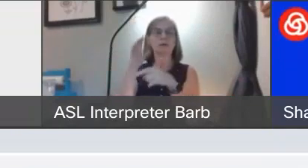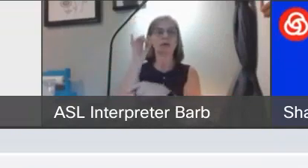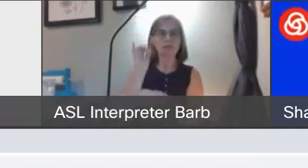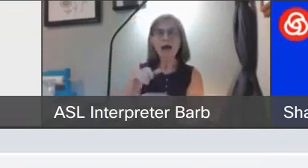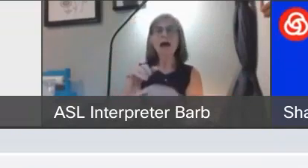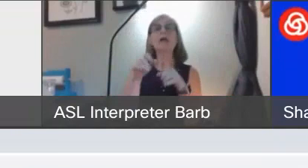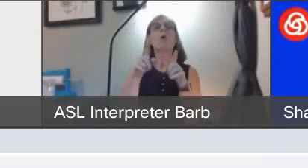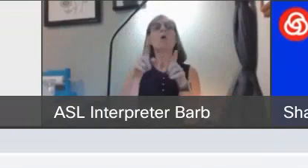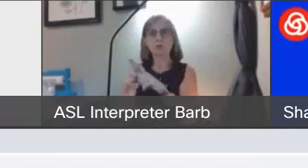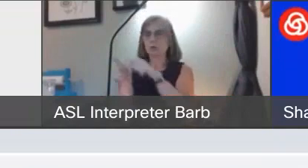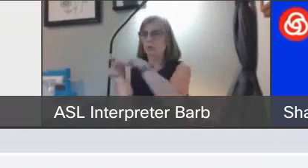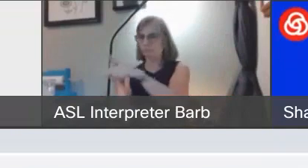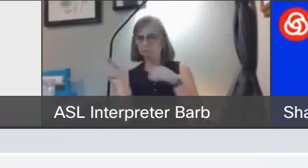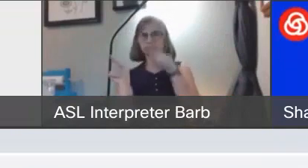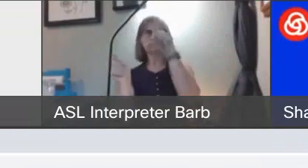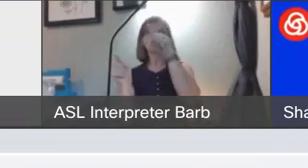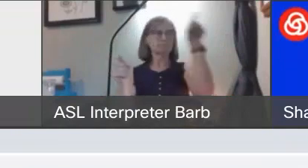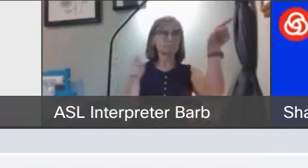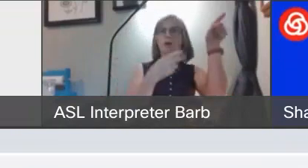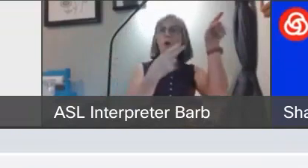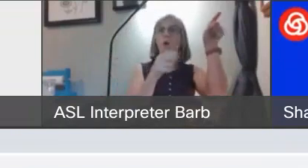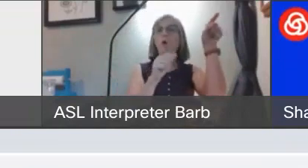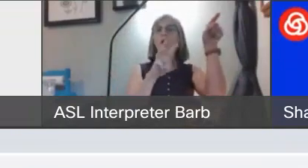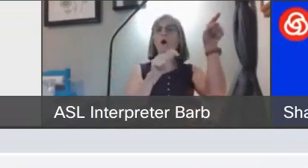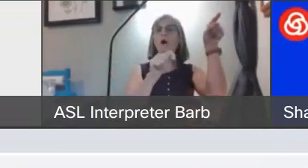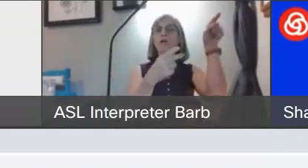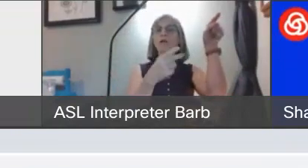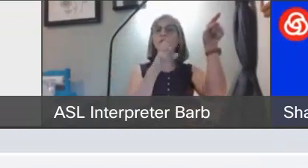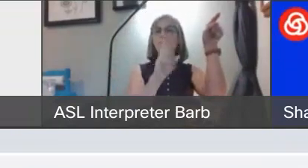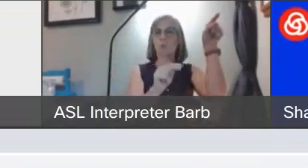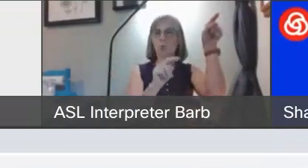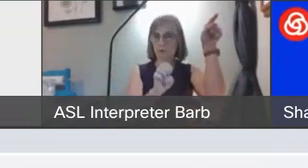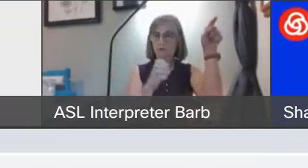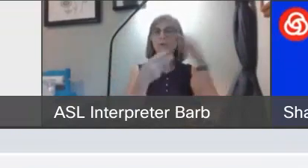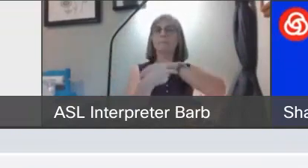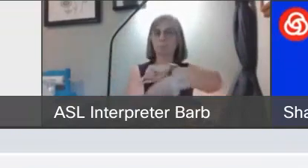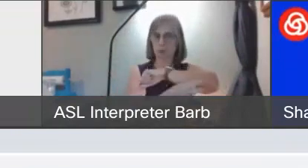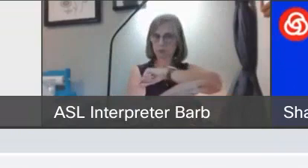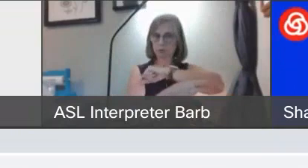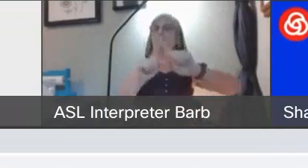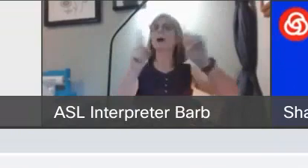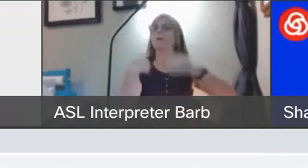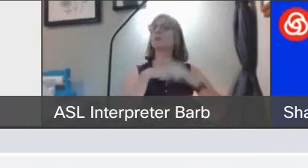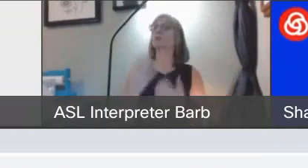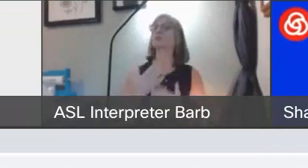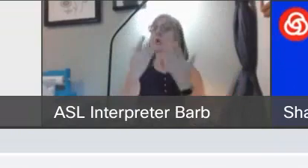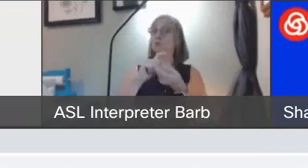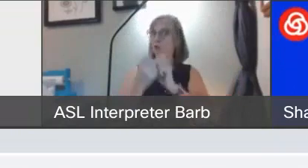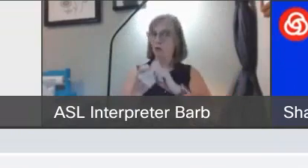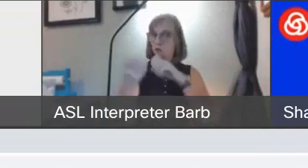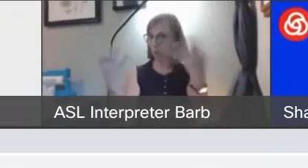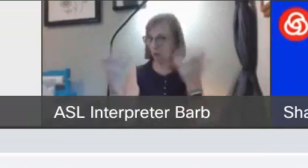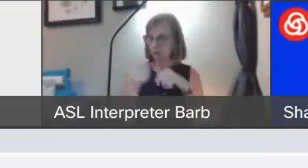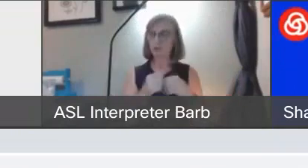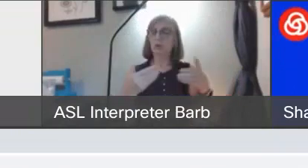also using the Hawthorne Bridge. And so, as you can see, what we're proposing here is that the new route for the new